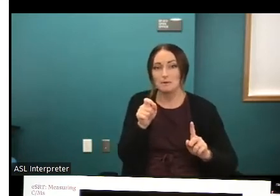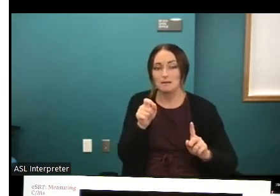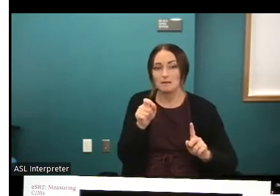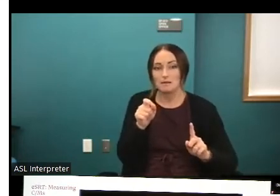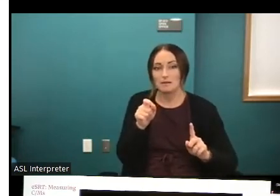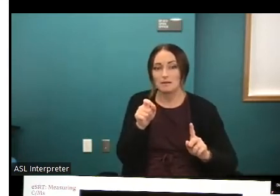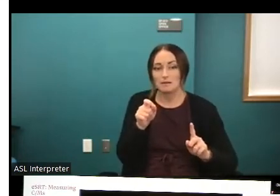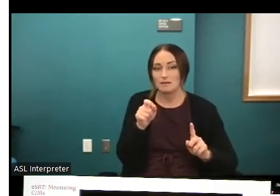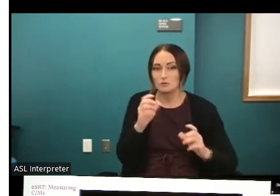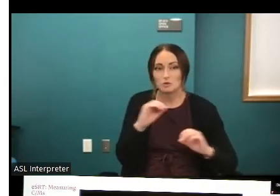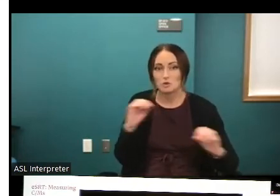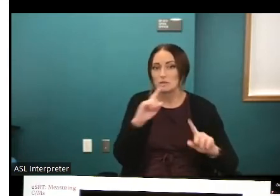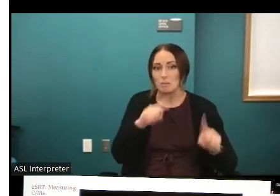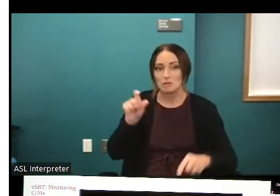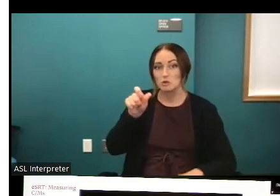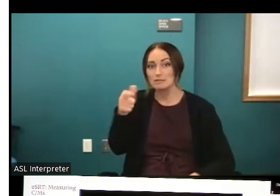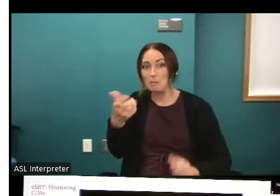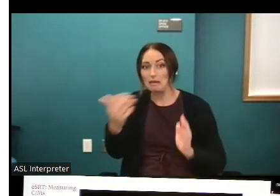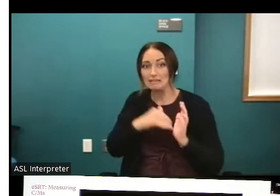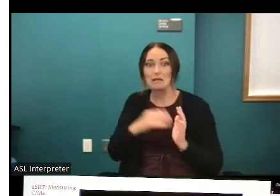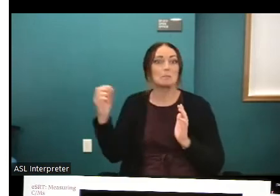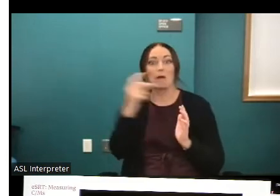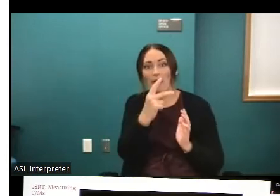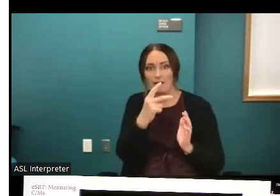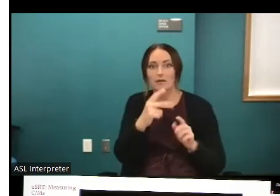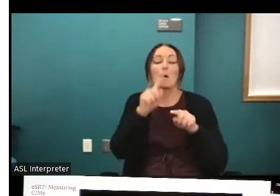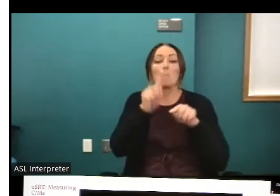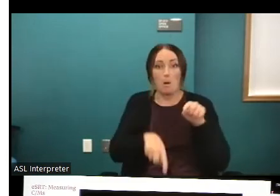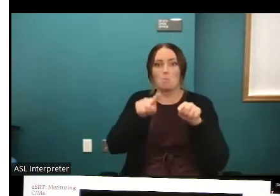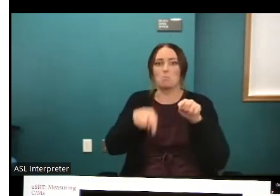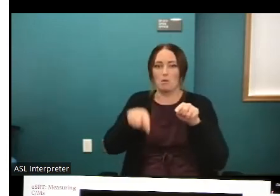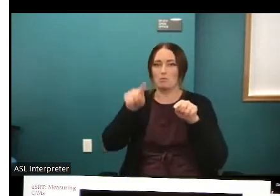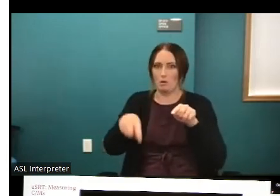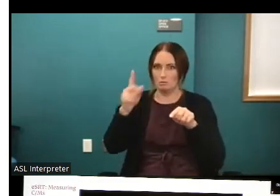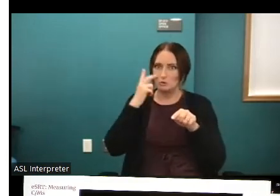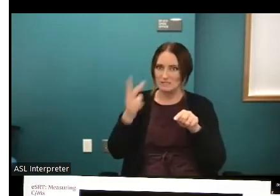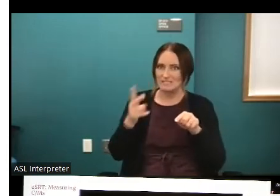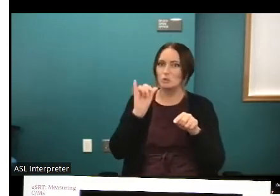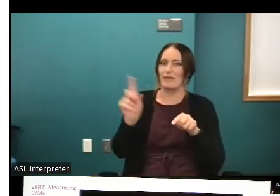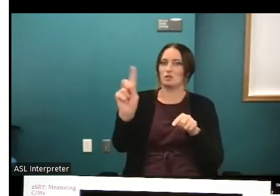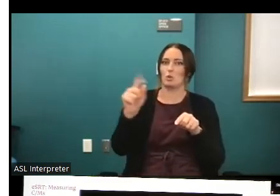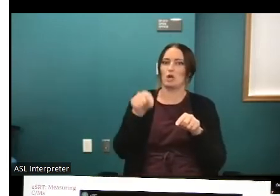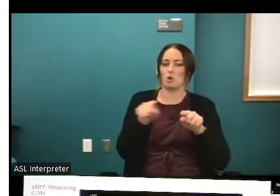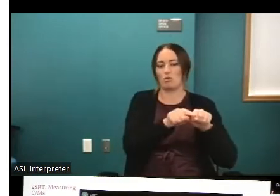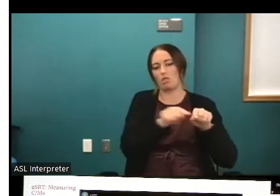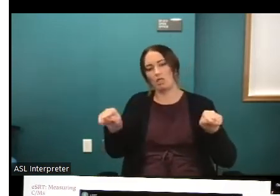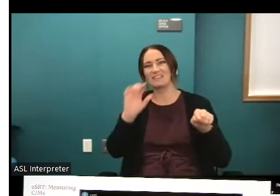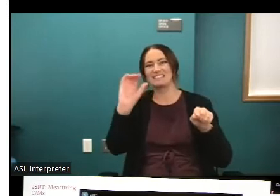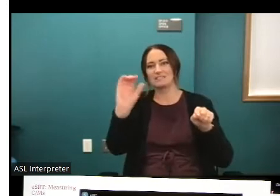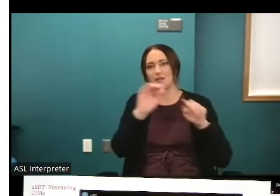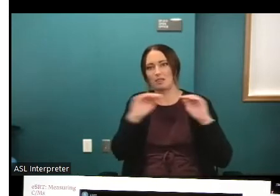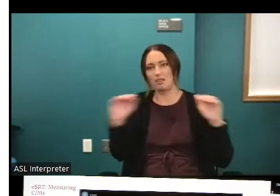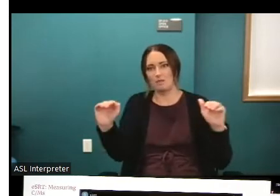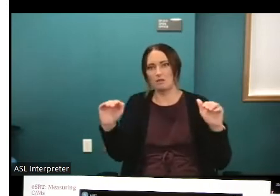right? There's no response, and then he turns it up one more time. Back to this one. Boom, there it is. That's where you set your T levels, or your C levels, excuse me.